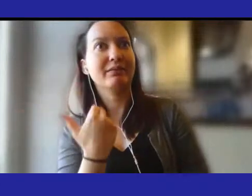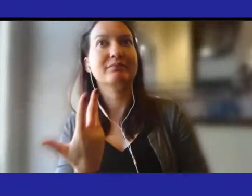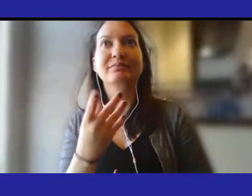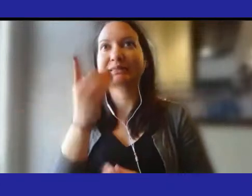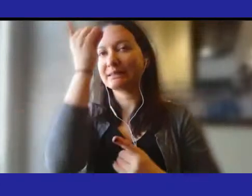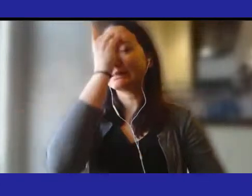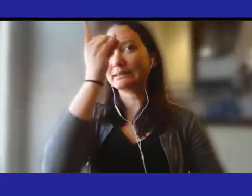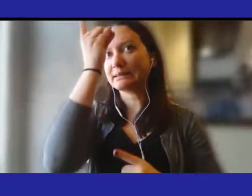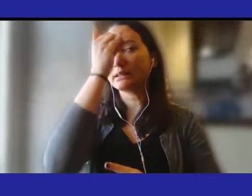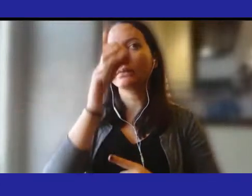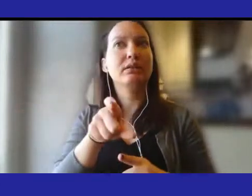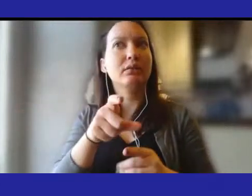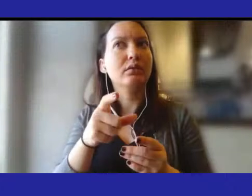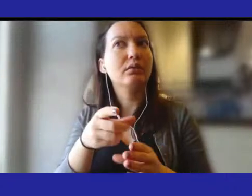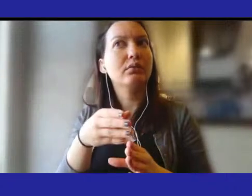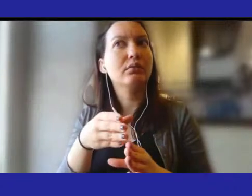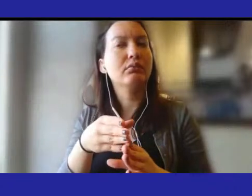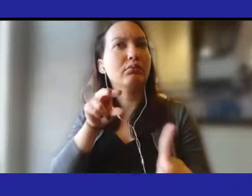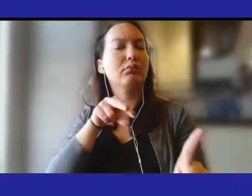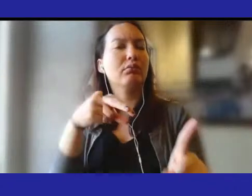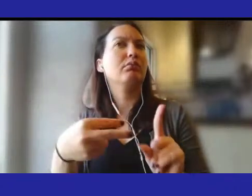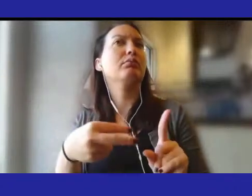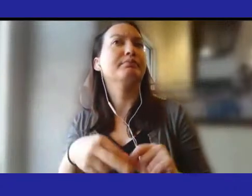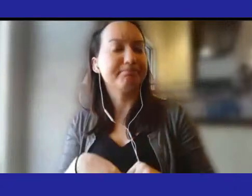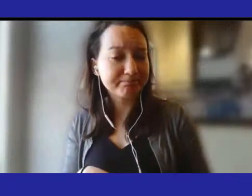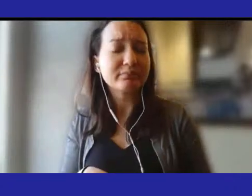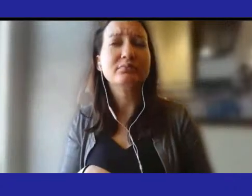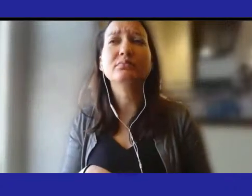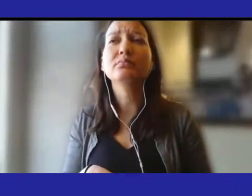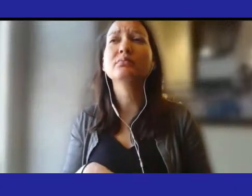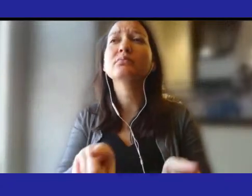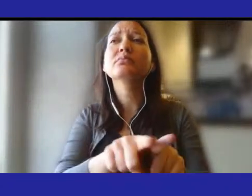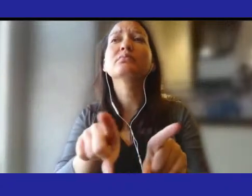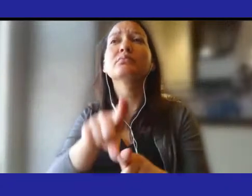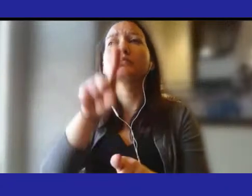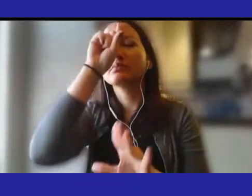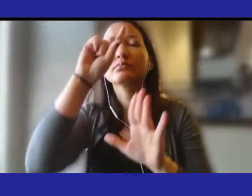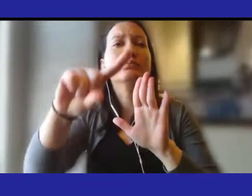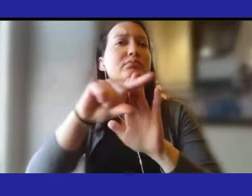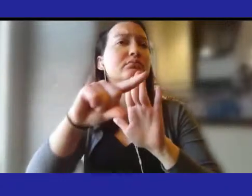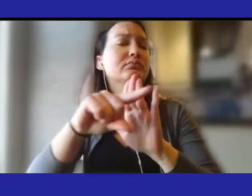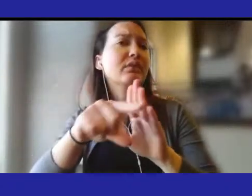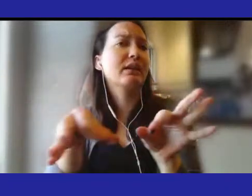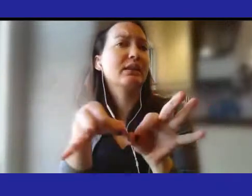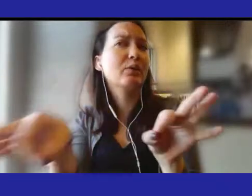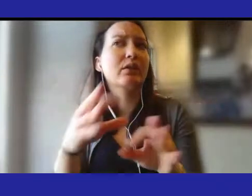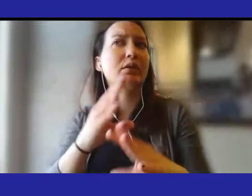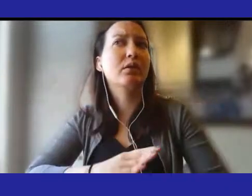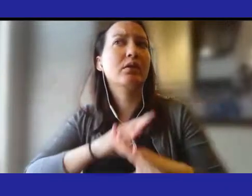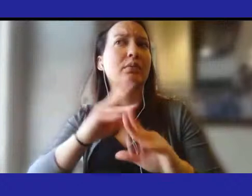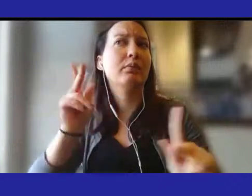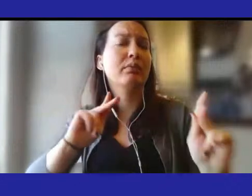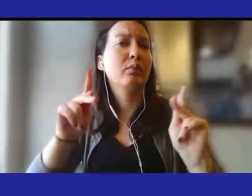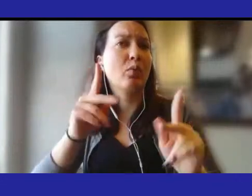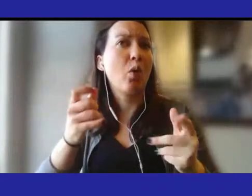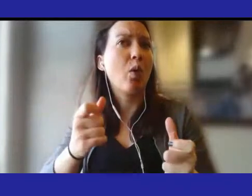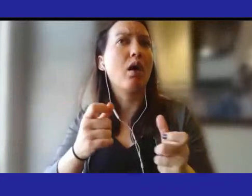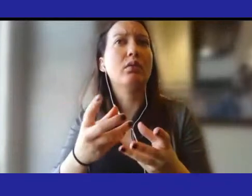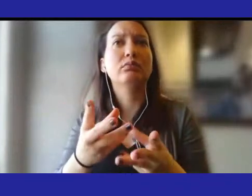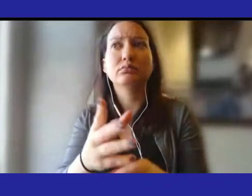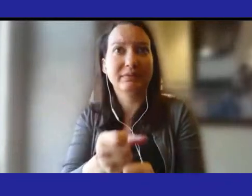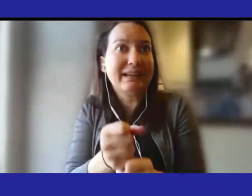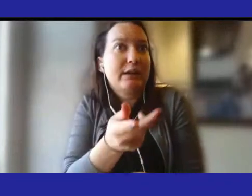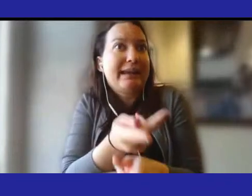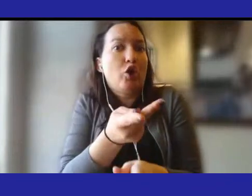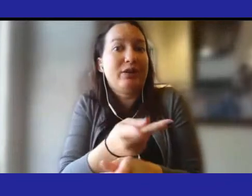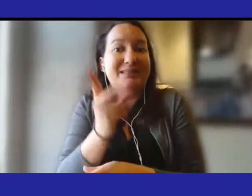needs to be appreciated as that, as well as addressing stigmatizing language that creates barriers for patients wanting to receive care. And so you can see